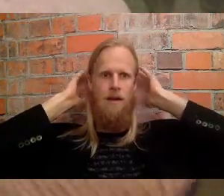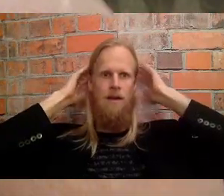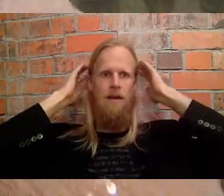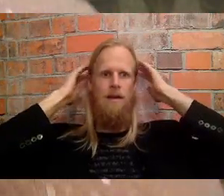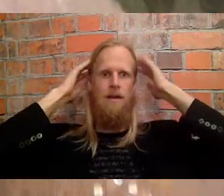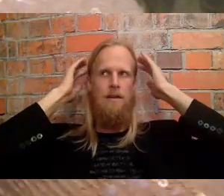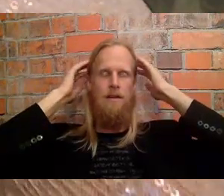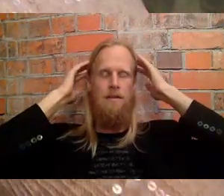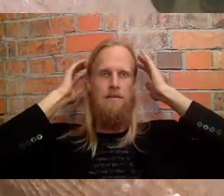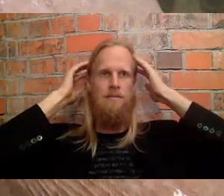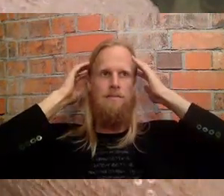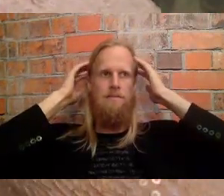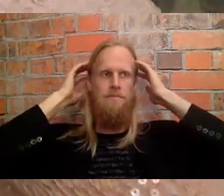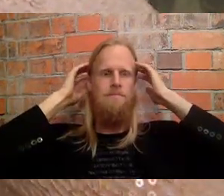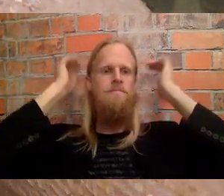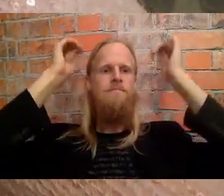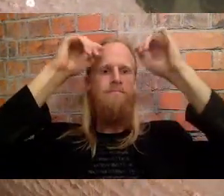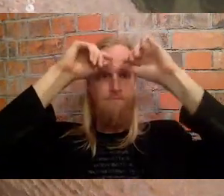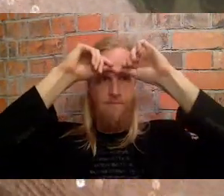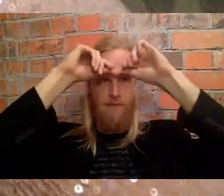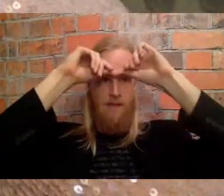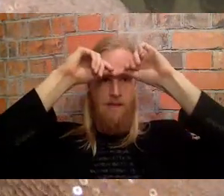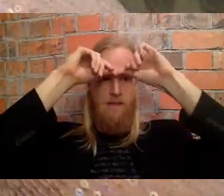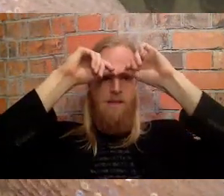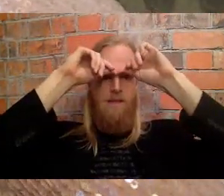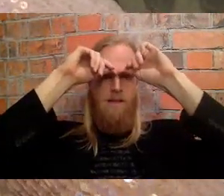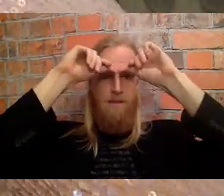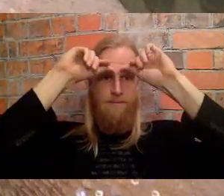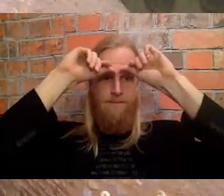tapping the eyebrow